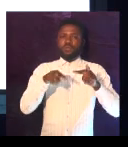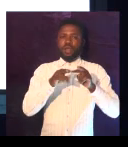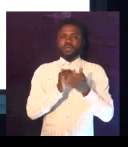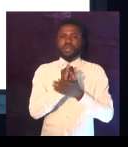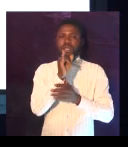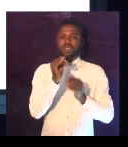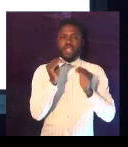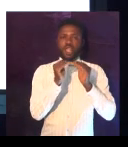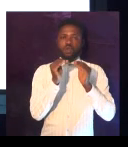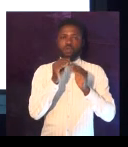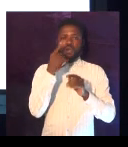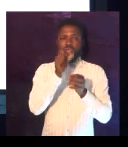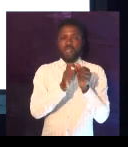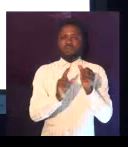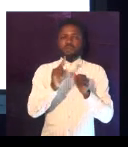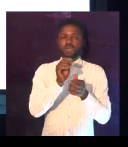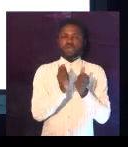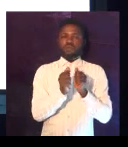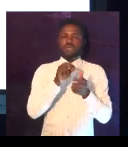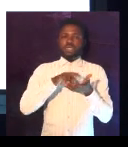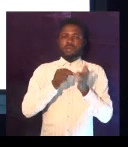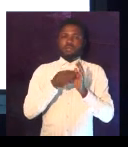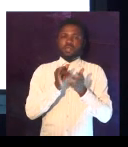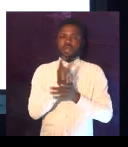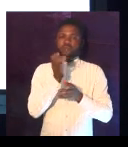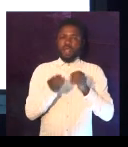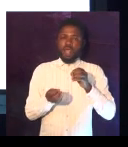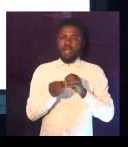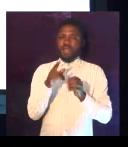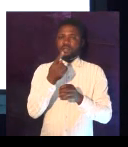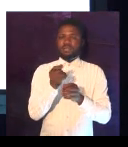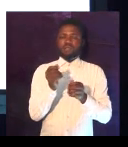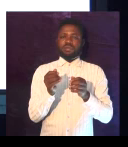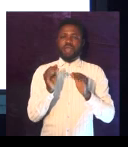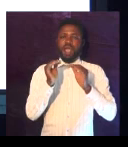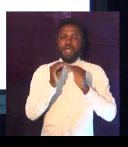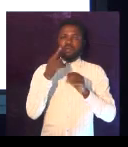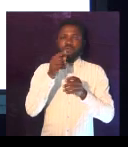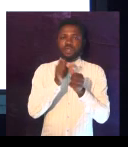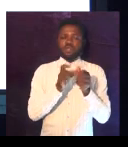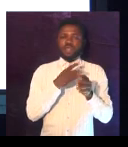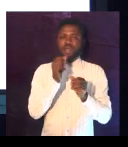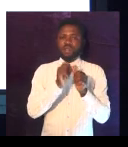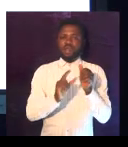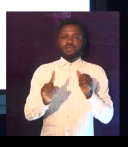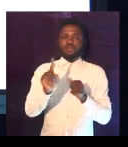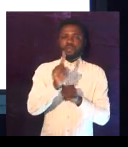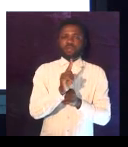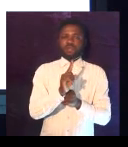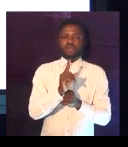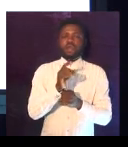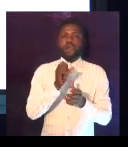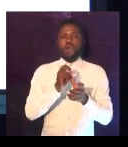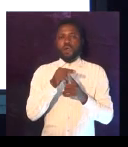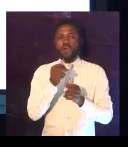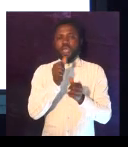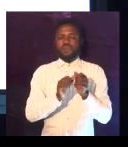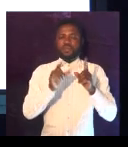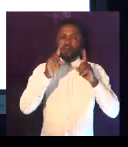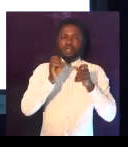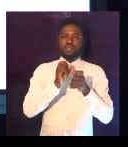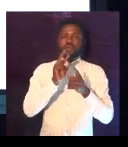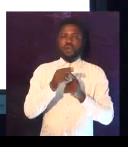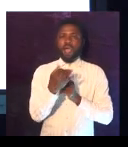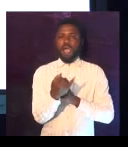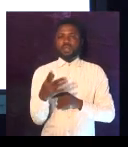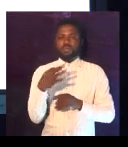is that value that is equal for everybody, which means that if you add the average for each and everybody, or for each and